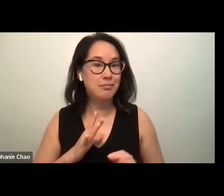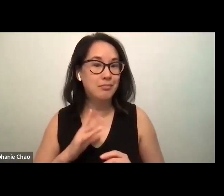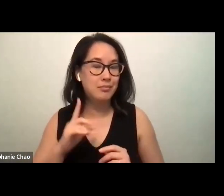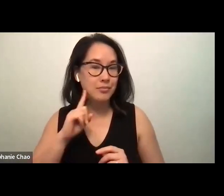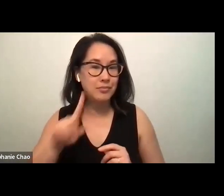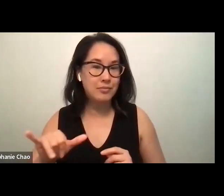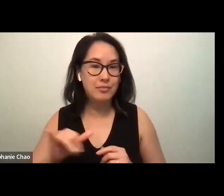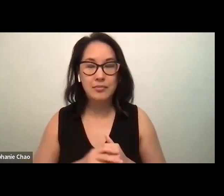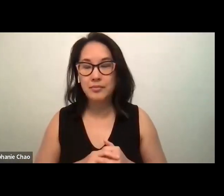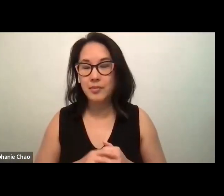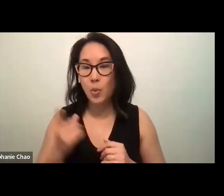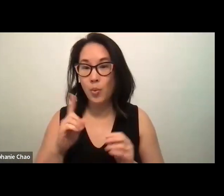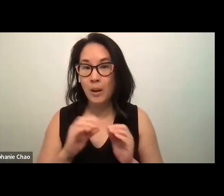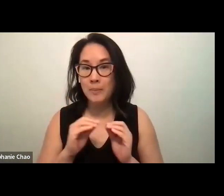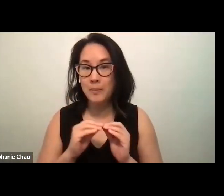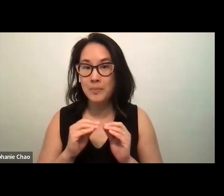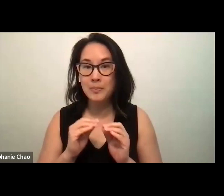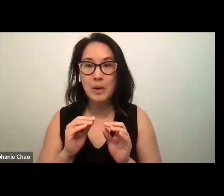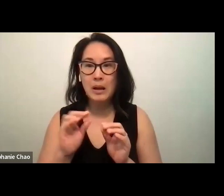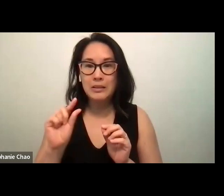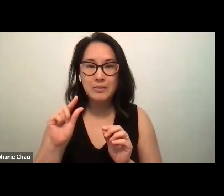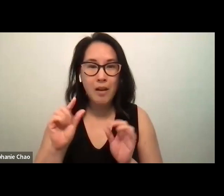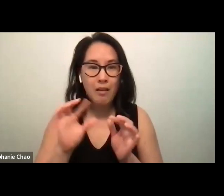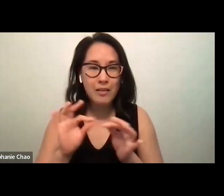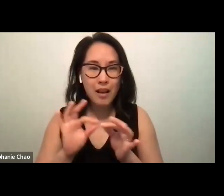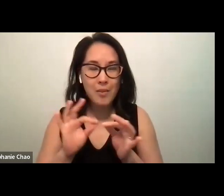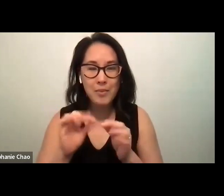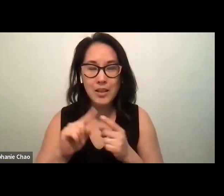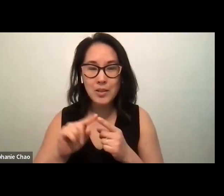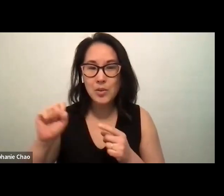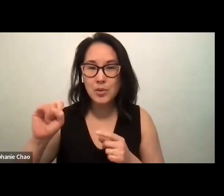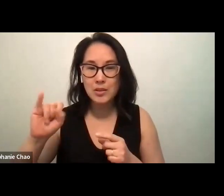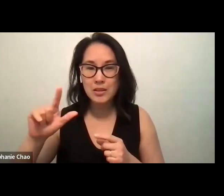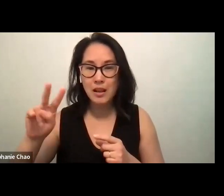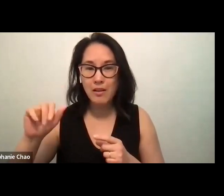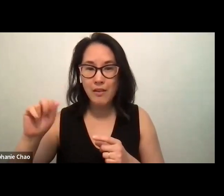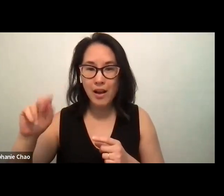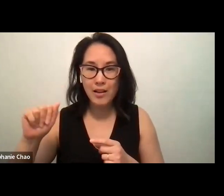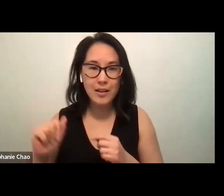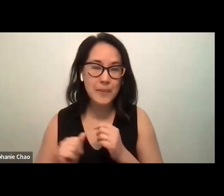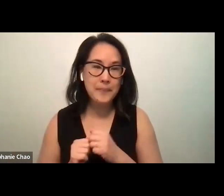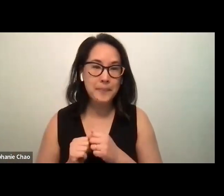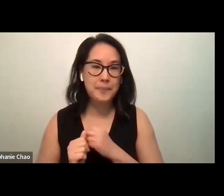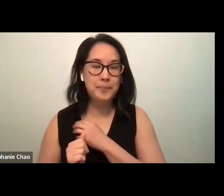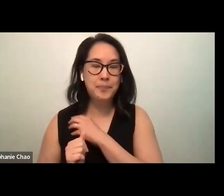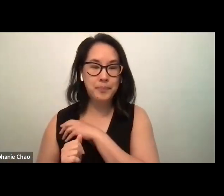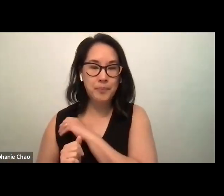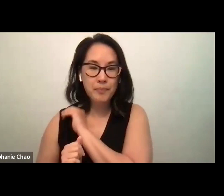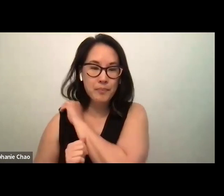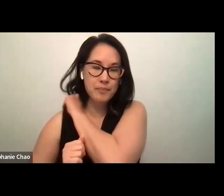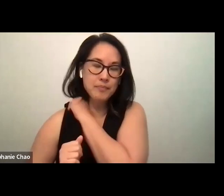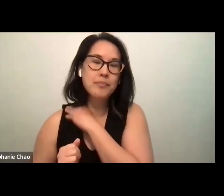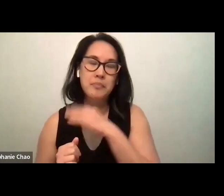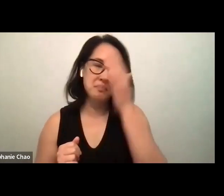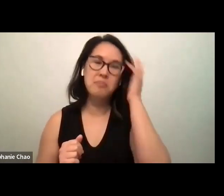And I had one other just tiny comment, sorry, to Silvana. I think about description. Well, I'll leave